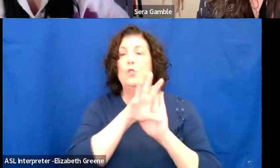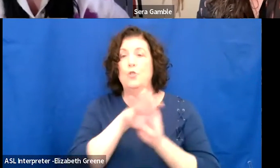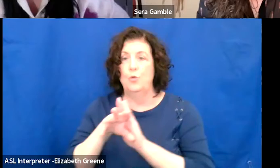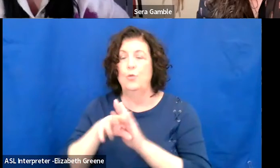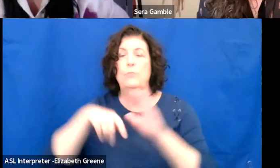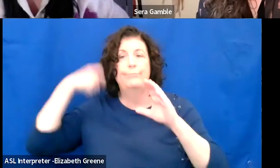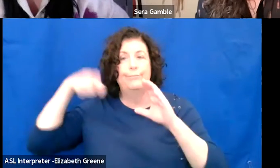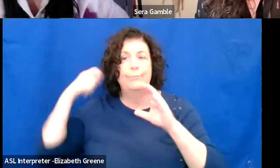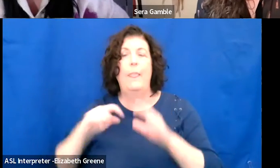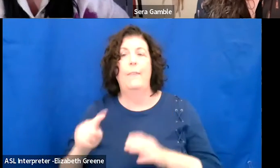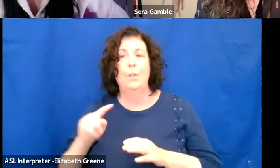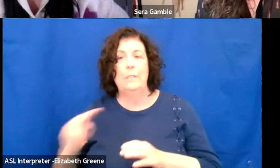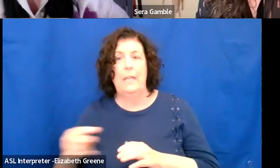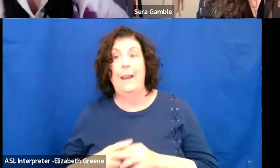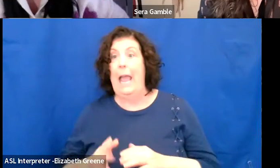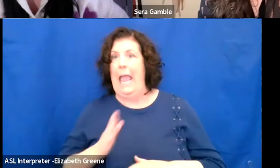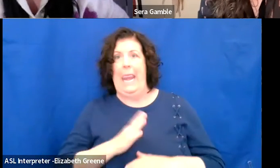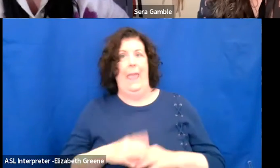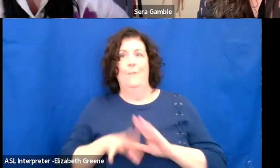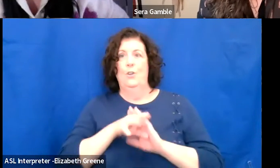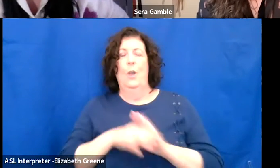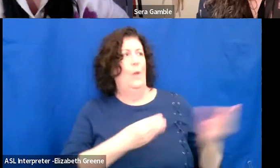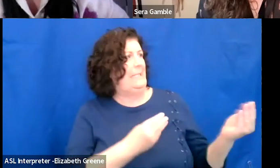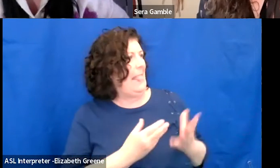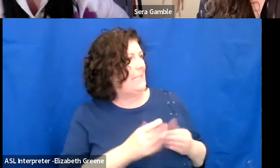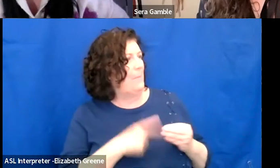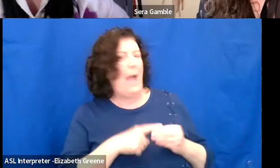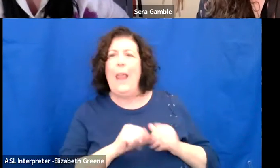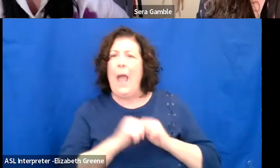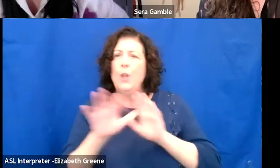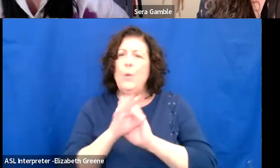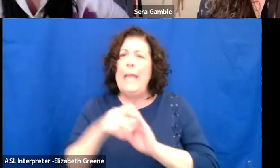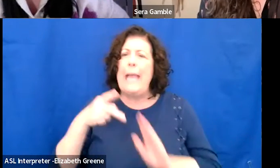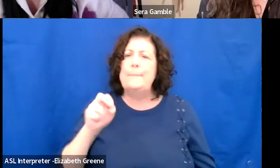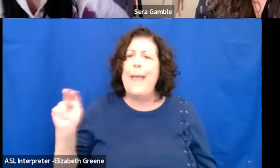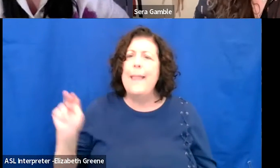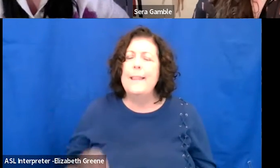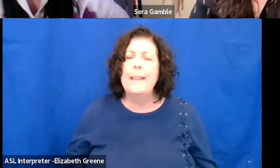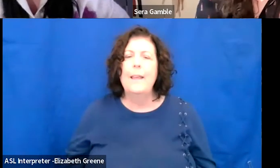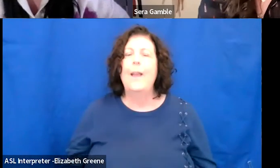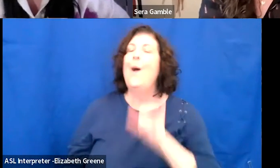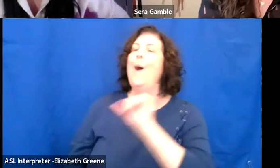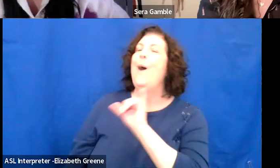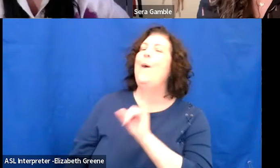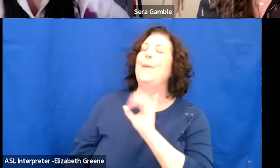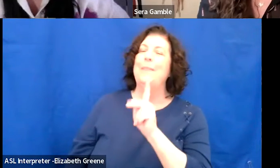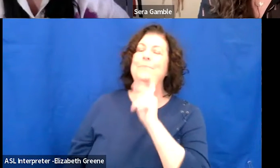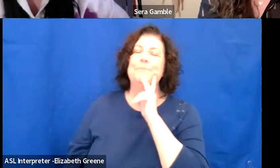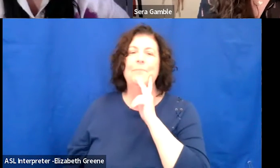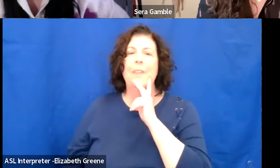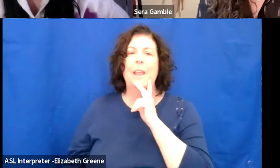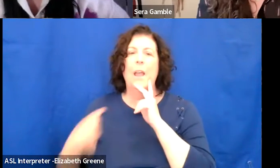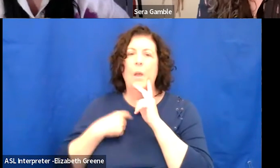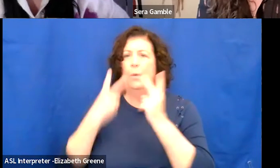And I had never shot in New York before. Tell us about the casting of Penn. I want to hear about that. Oh yeah. Well, we were